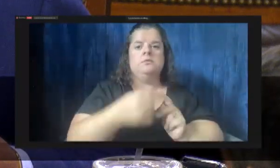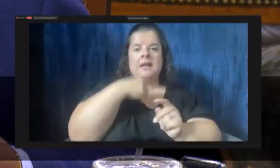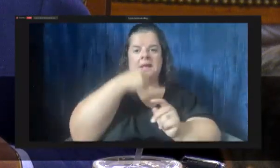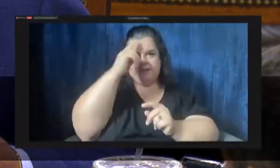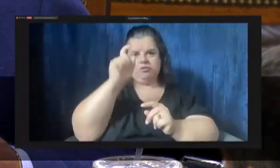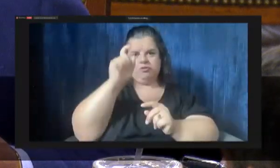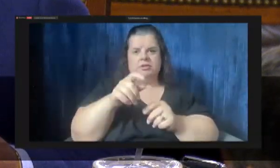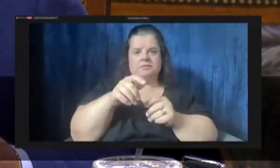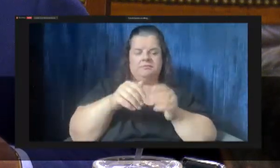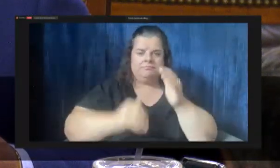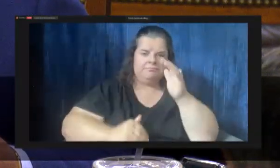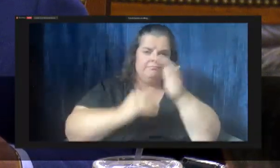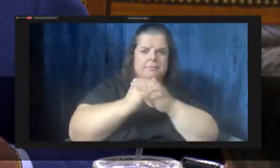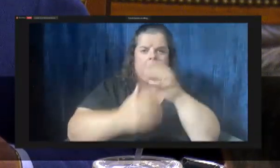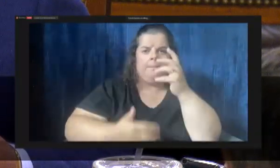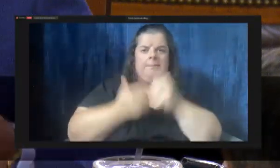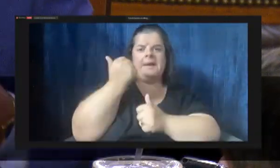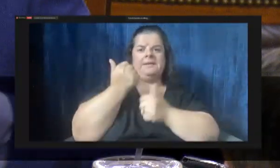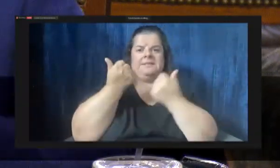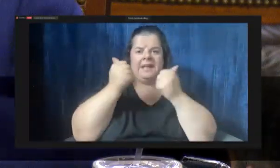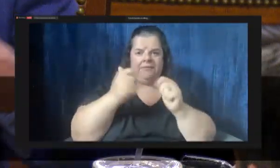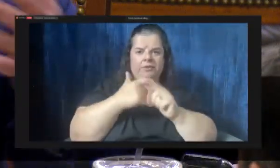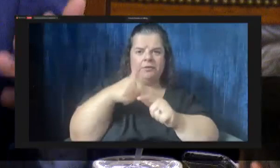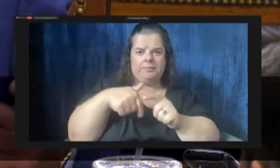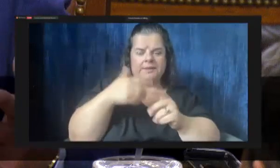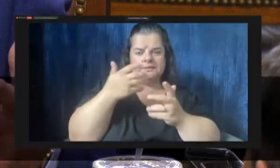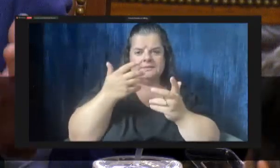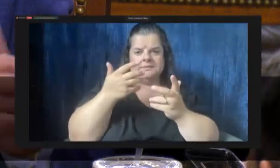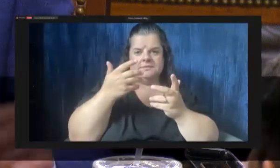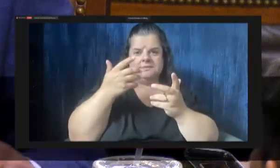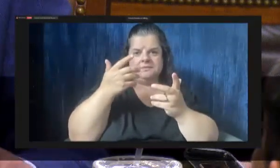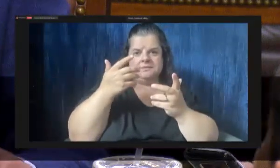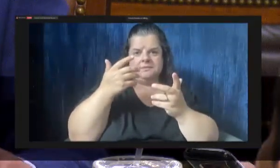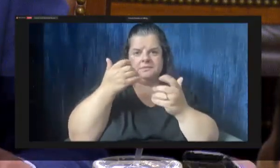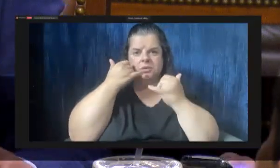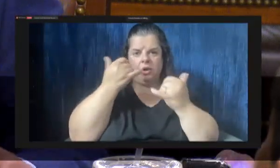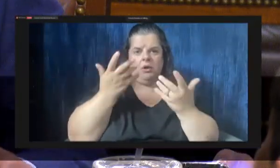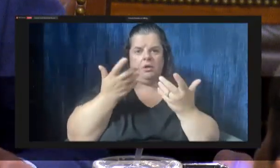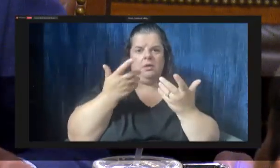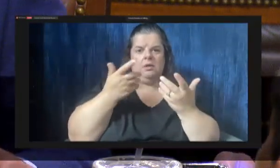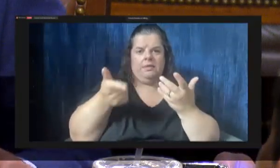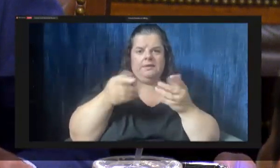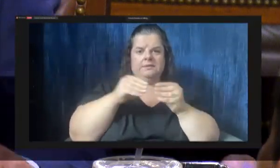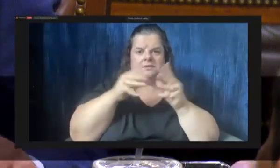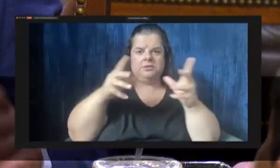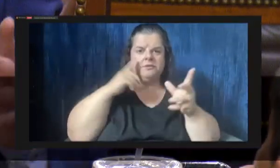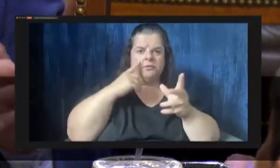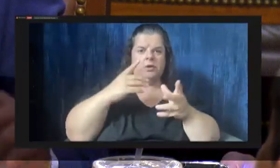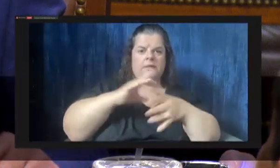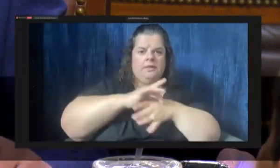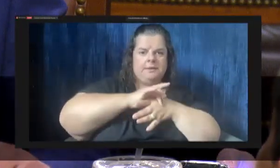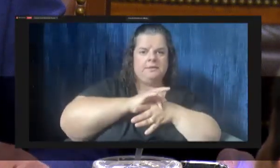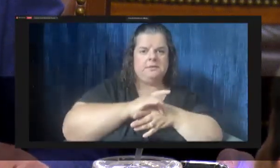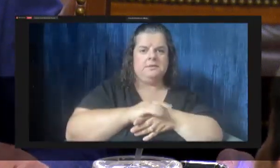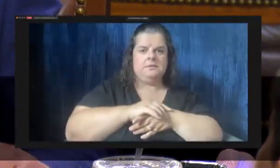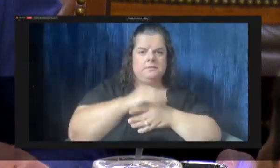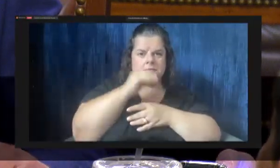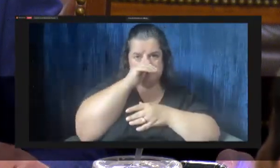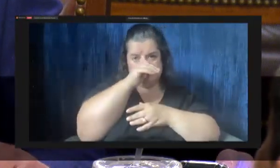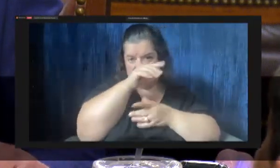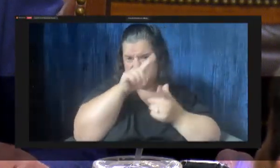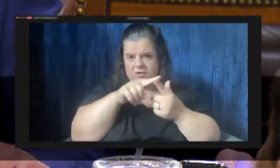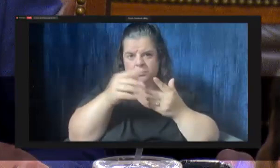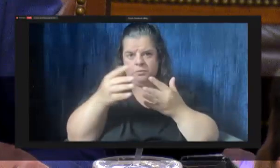maximum effort out of this call in distribution of the venison to whoever's going to eat